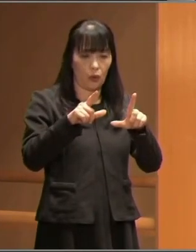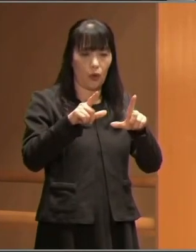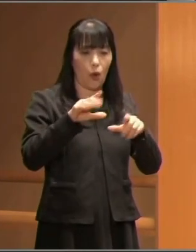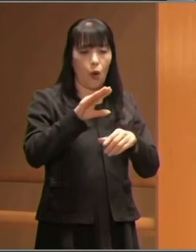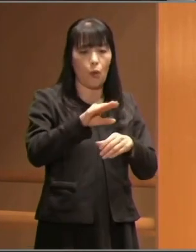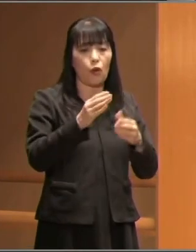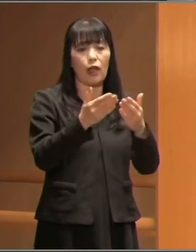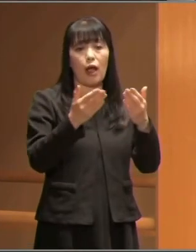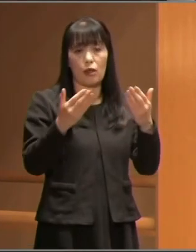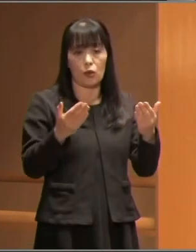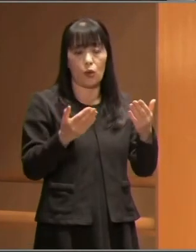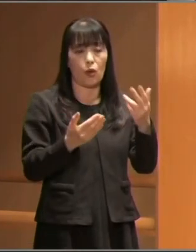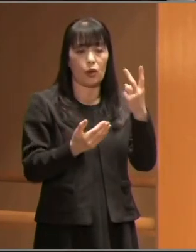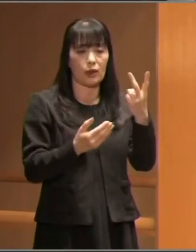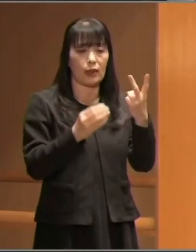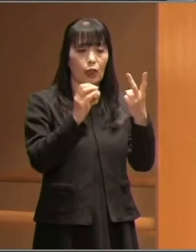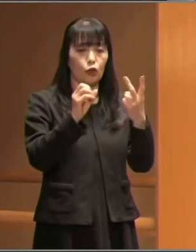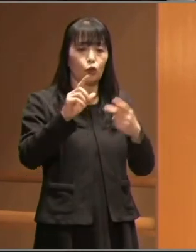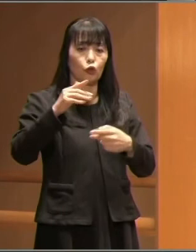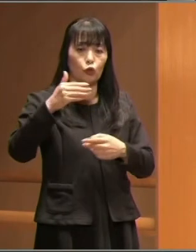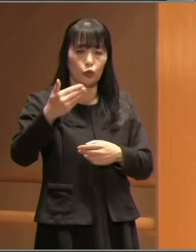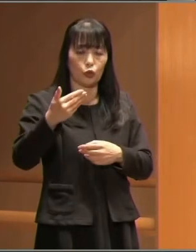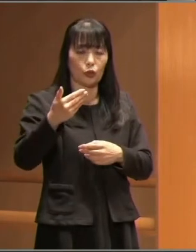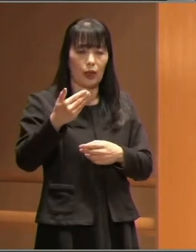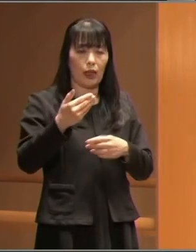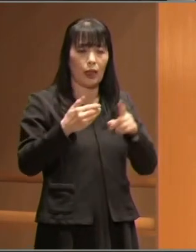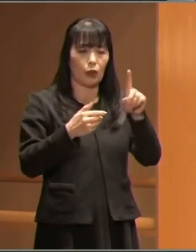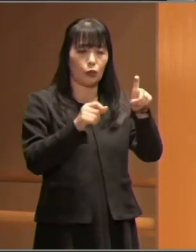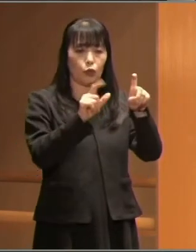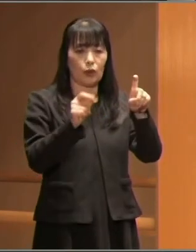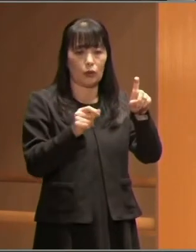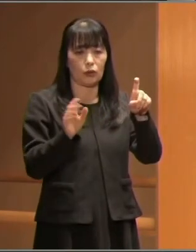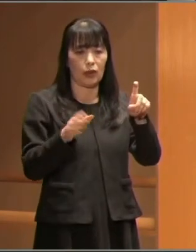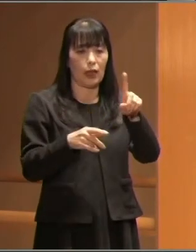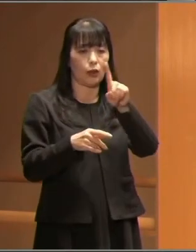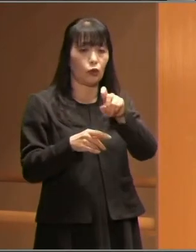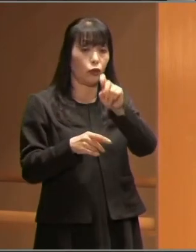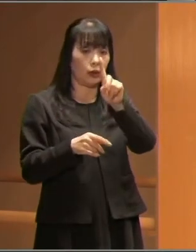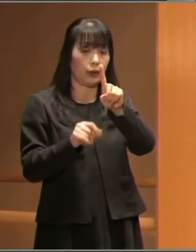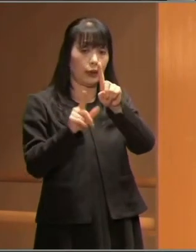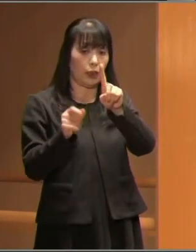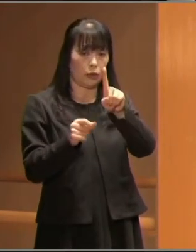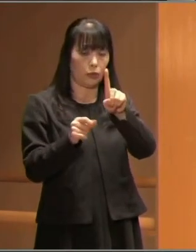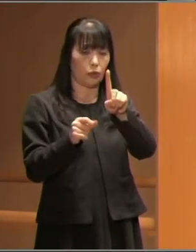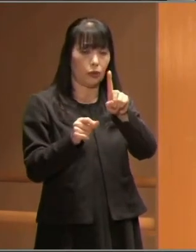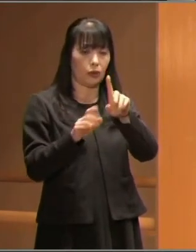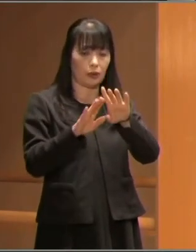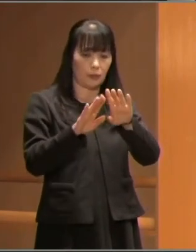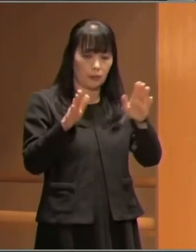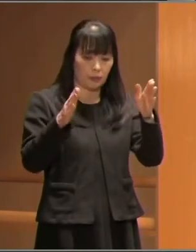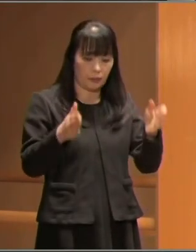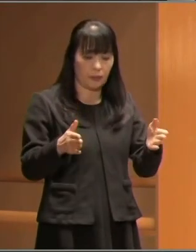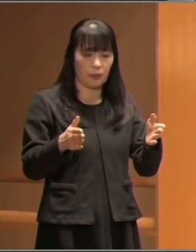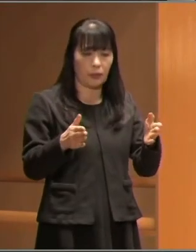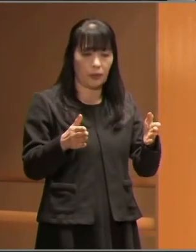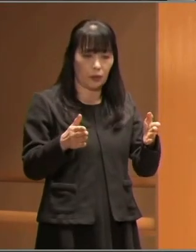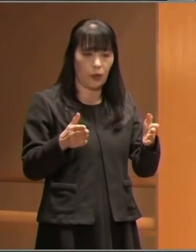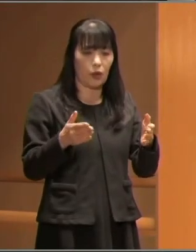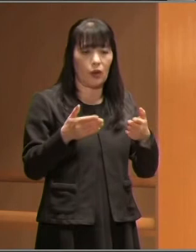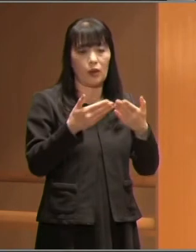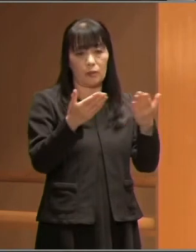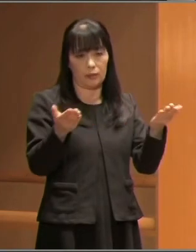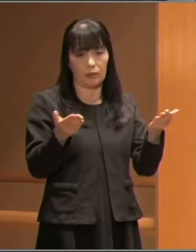image of Japanese. And then this is 2019, October to November, Tokyo Motor